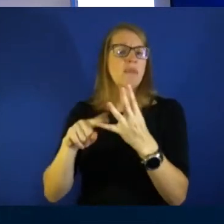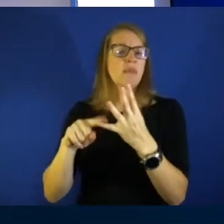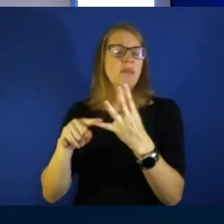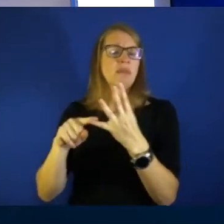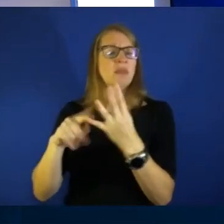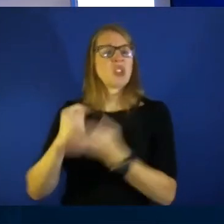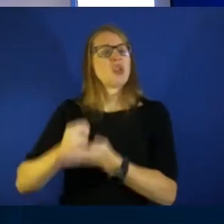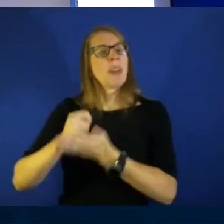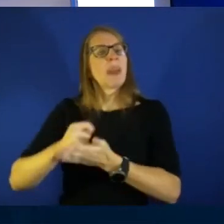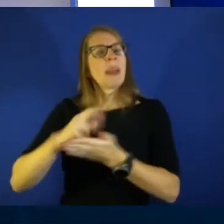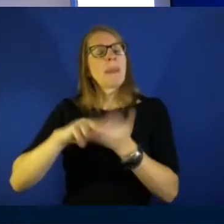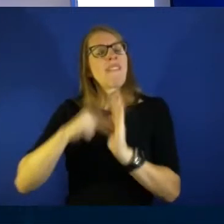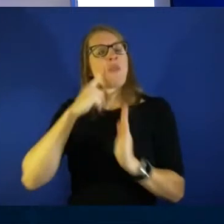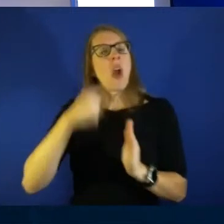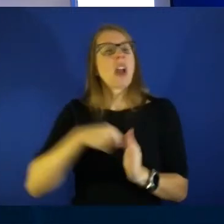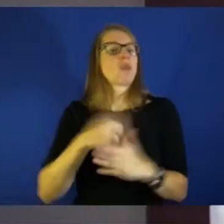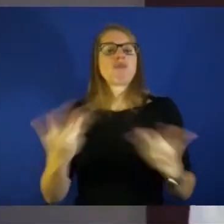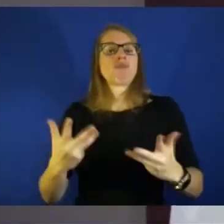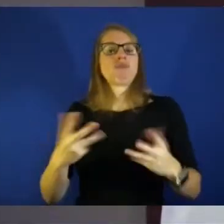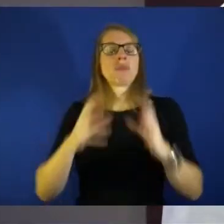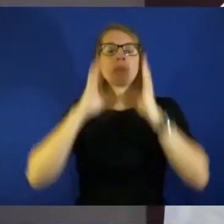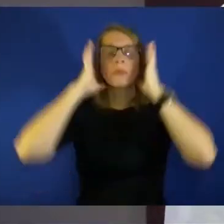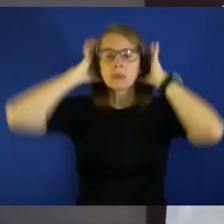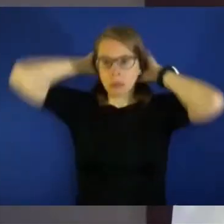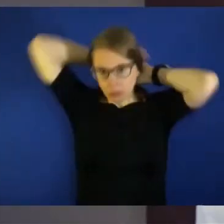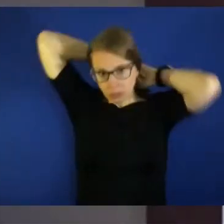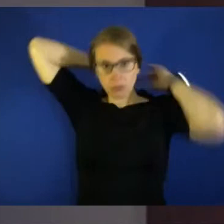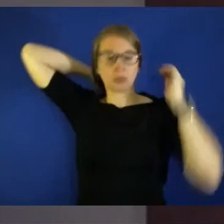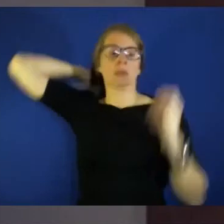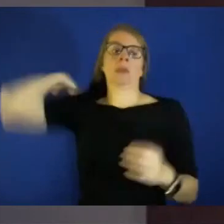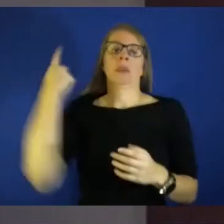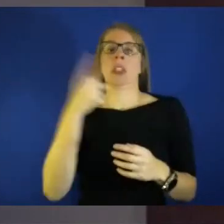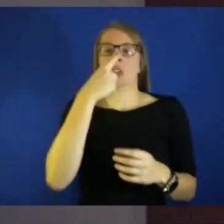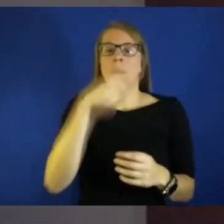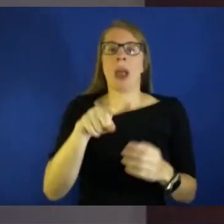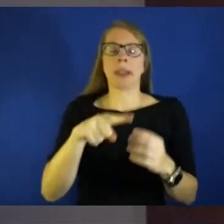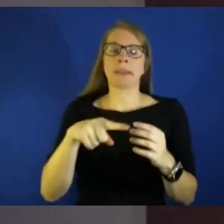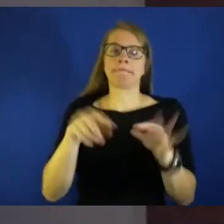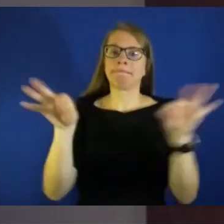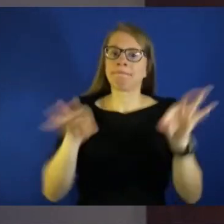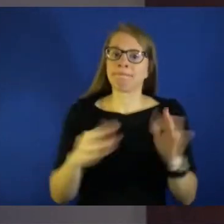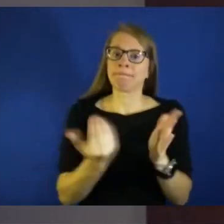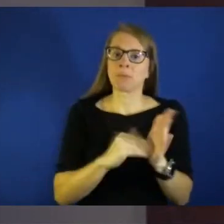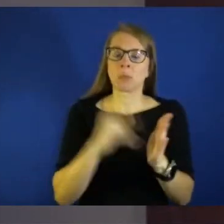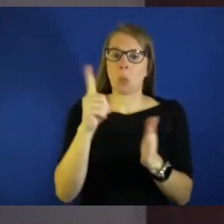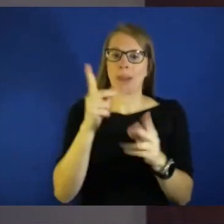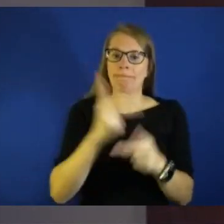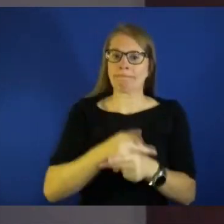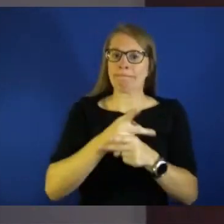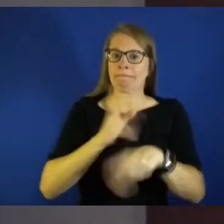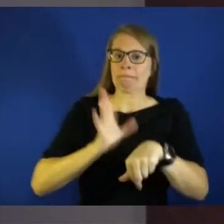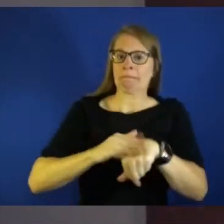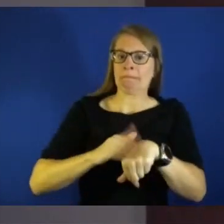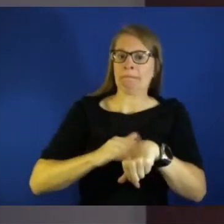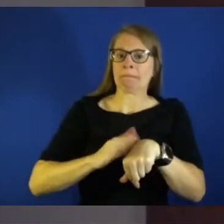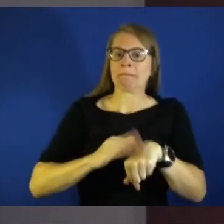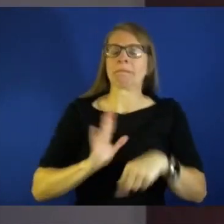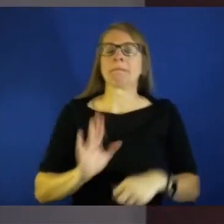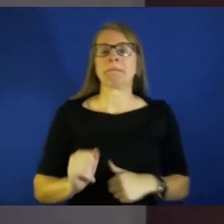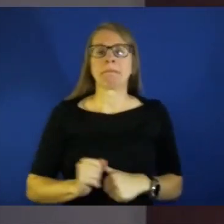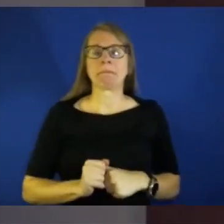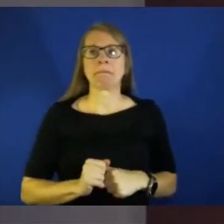for us? Yeah. Just reiterate, just in case they're joining us. One caution I always kind of give people is when